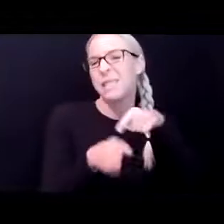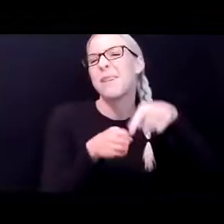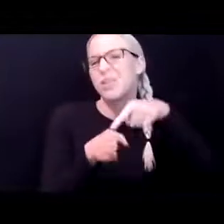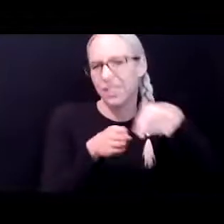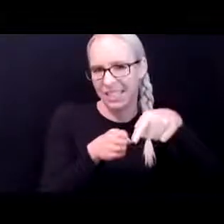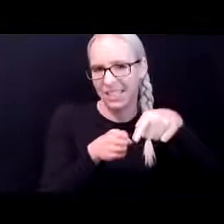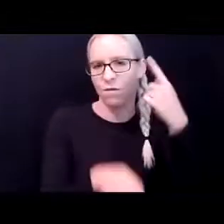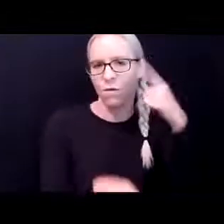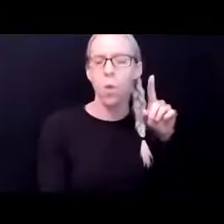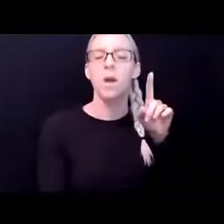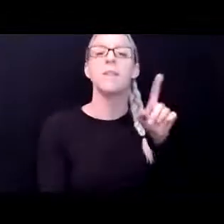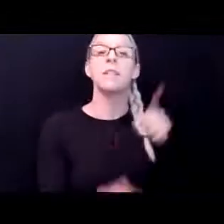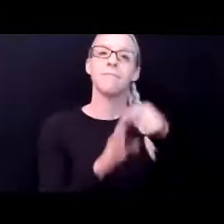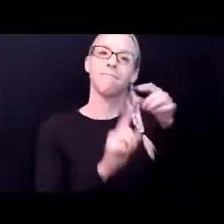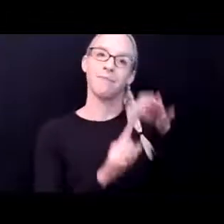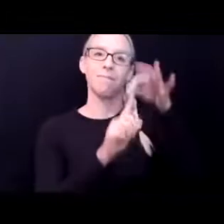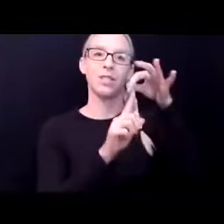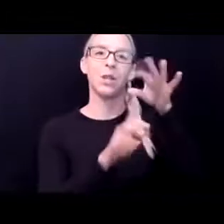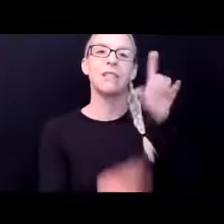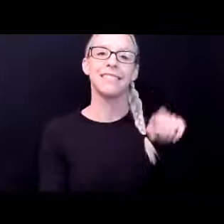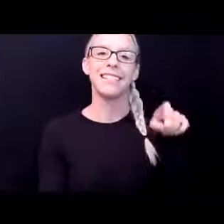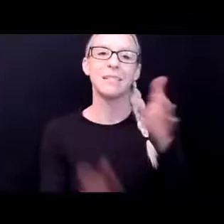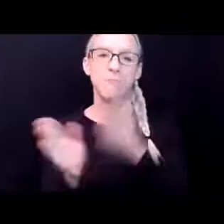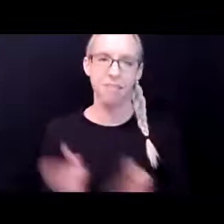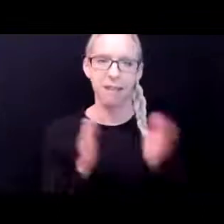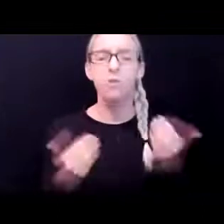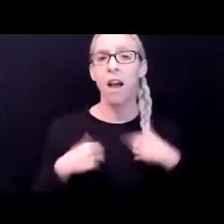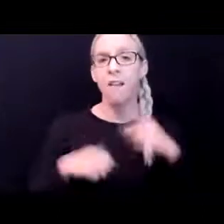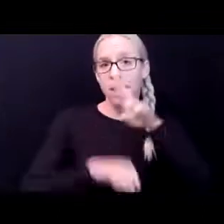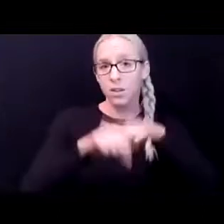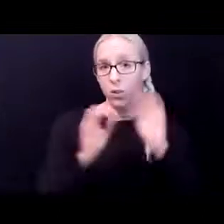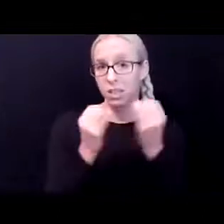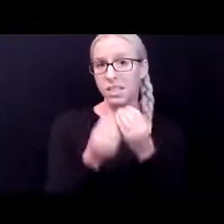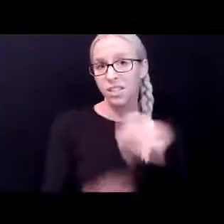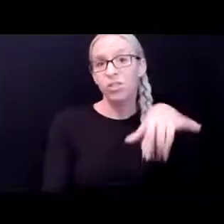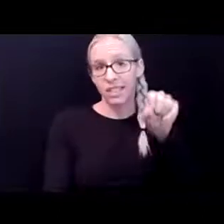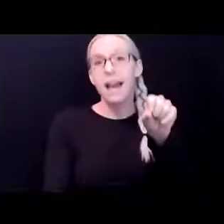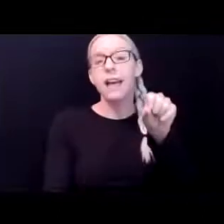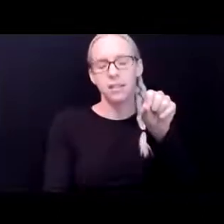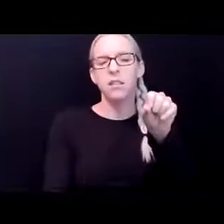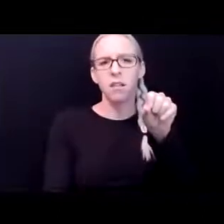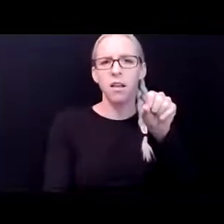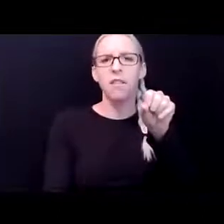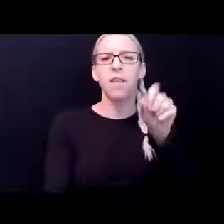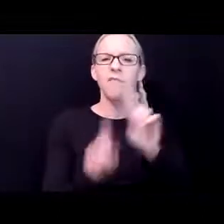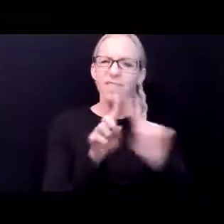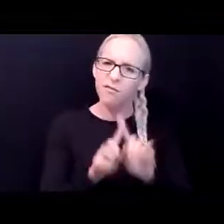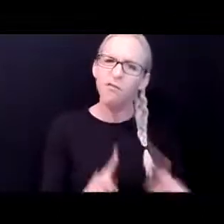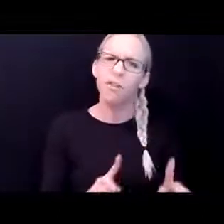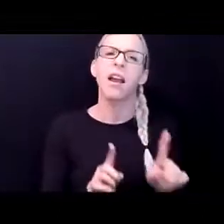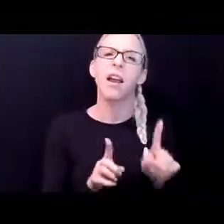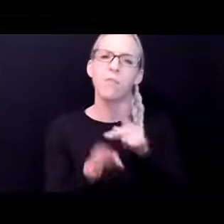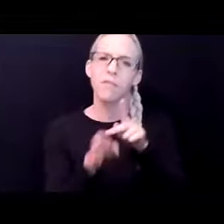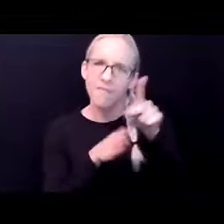needs planning. There are some national organizations that encompass different professions that deal in